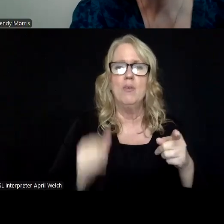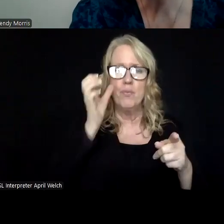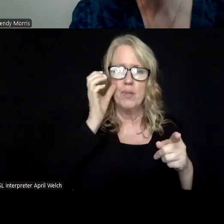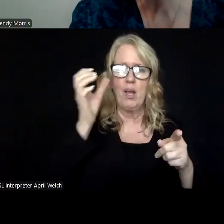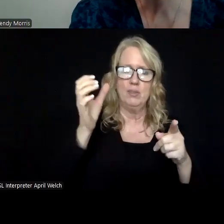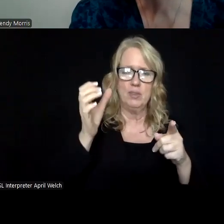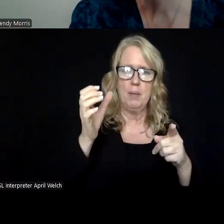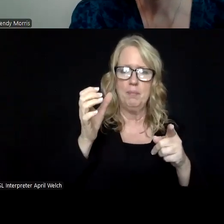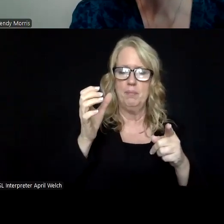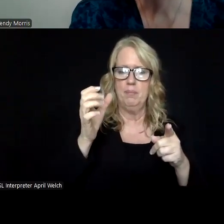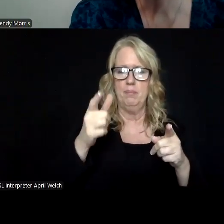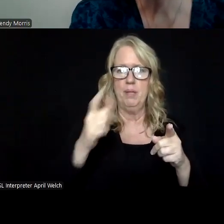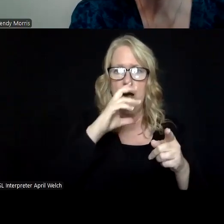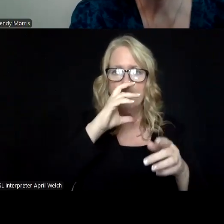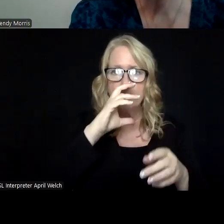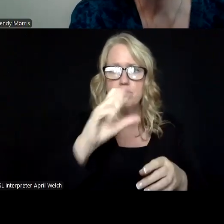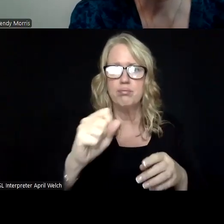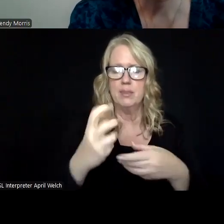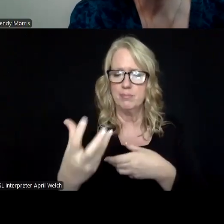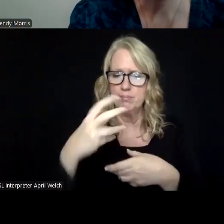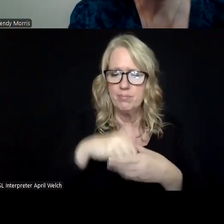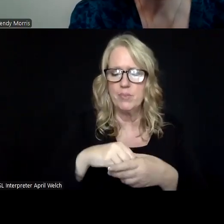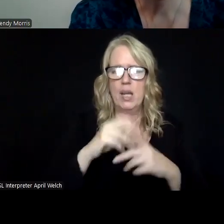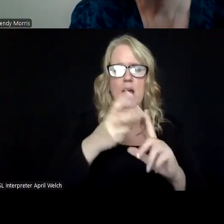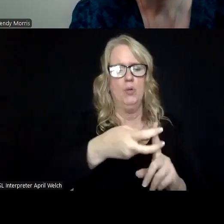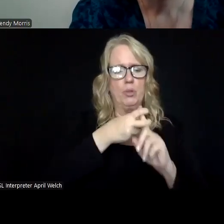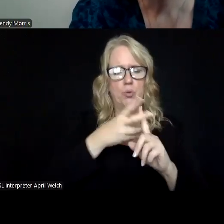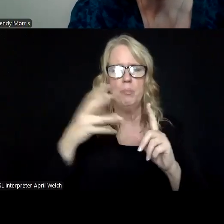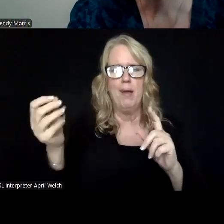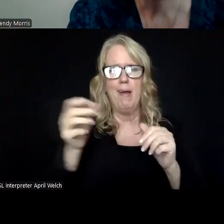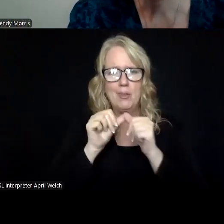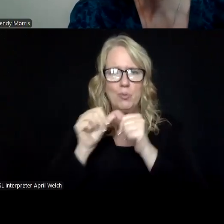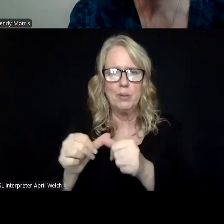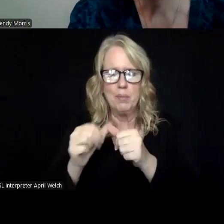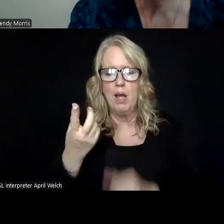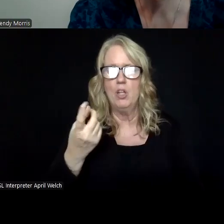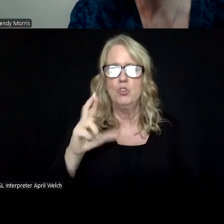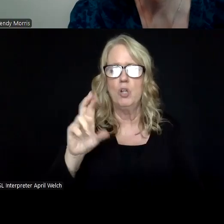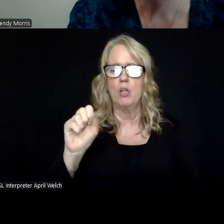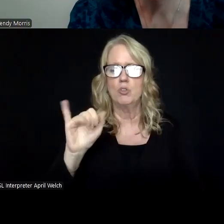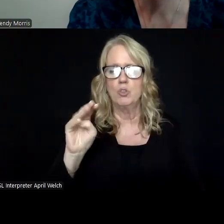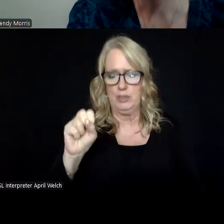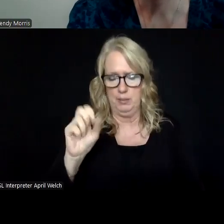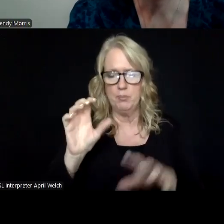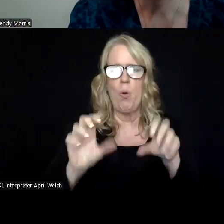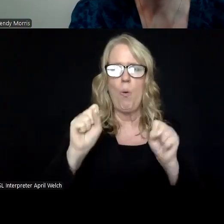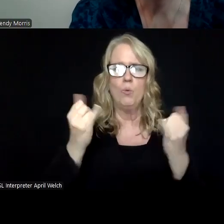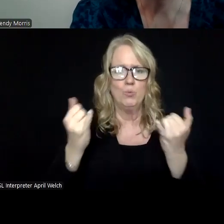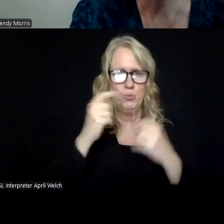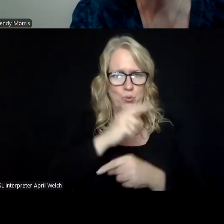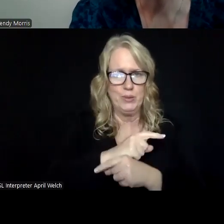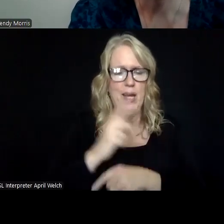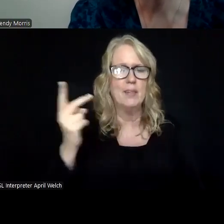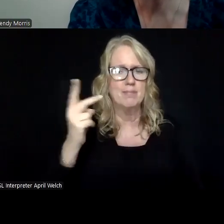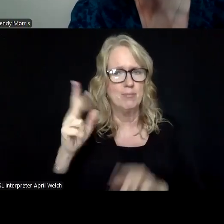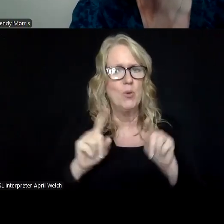of attraction and engagement versus recruitment and retention. Dr. Sims, our host today, and I had the opportunity to